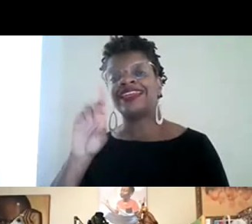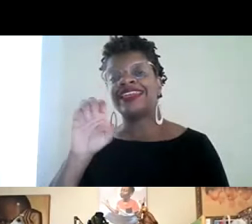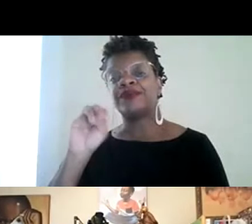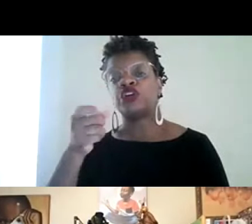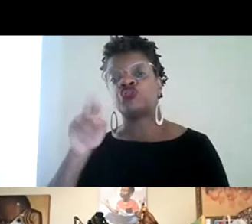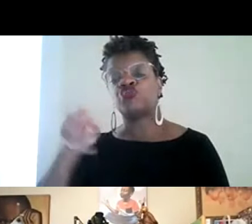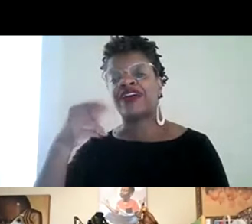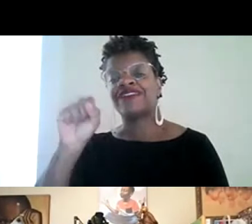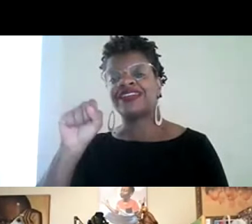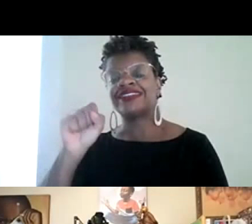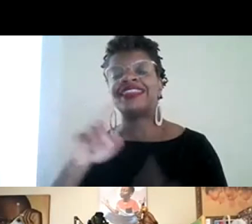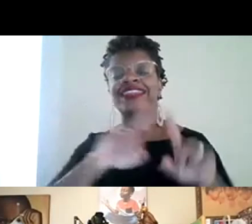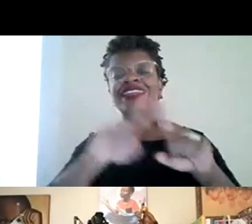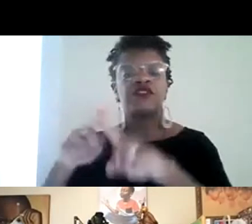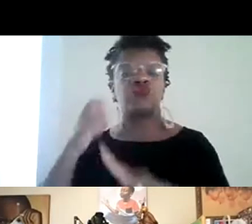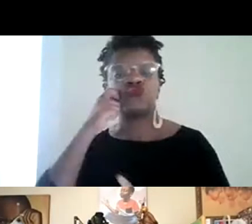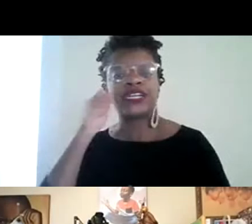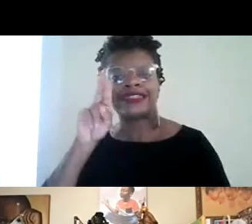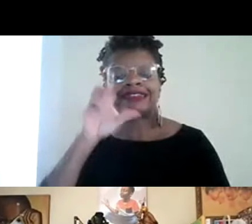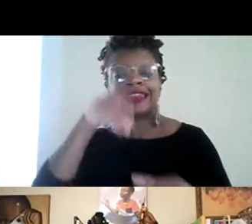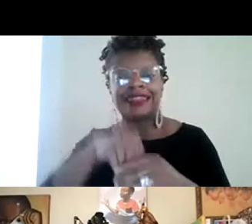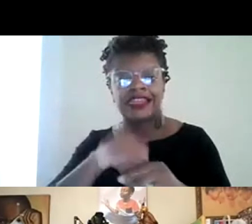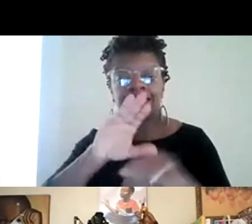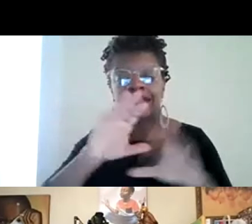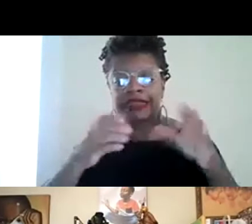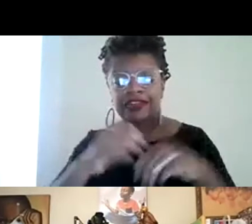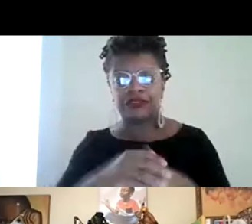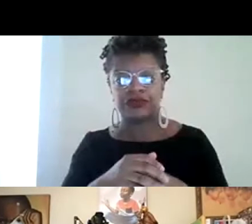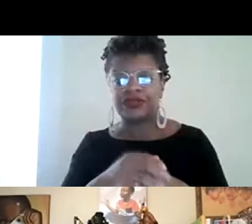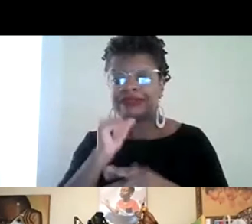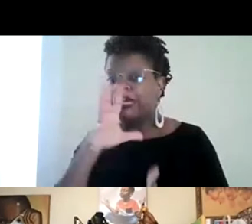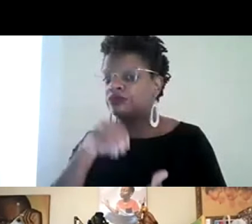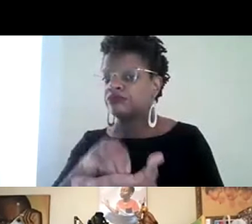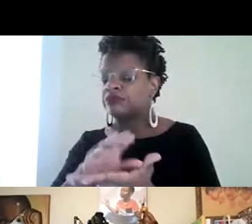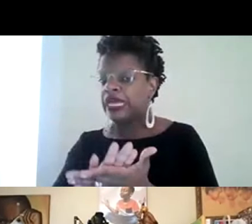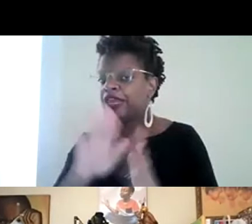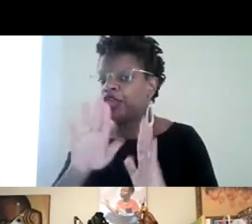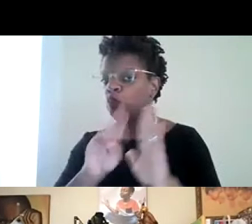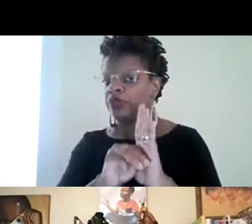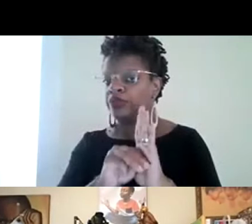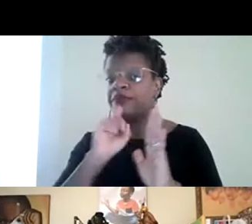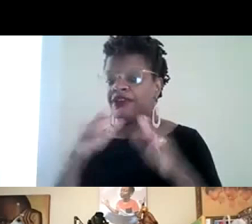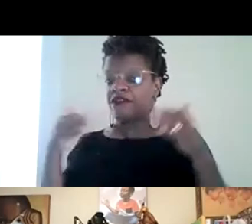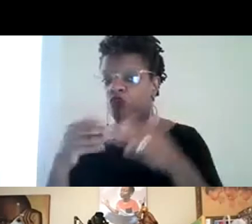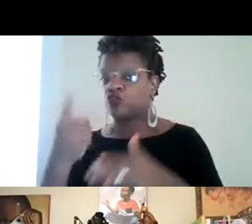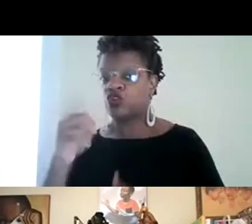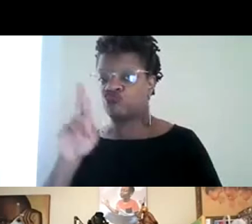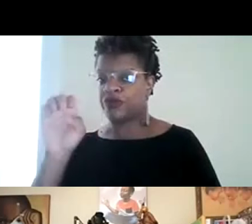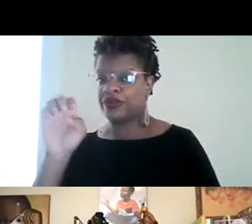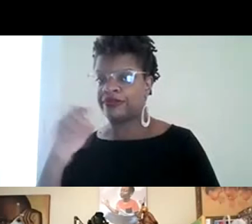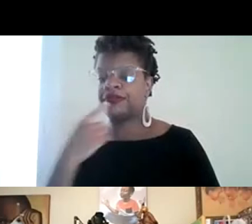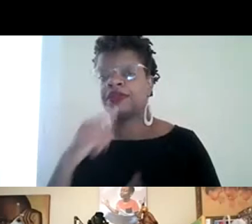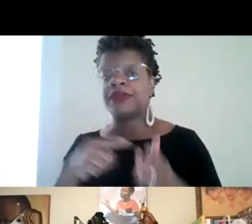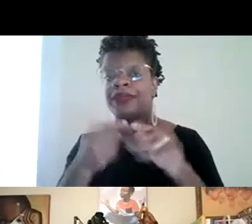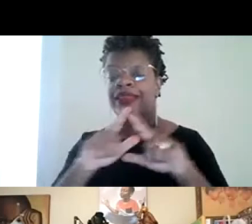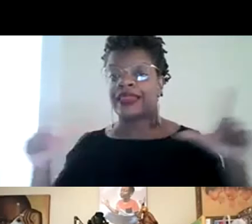not always promoted the familiarity of the experiences of all children, both in terms of their languages,